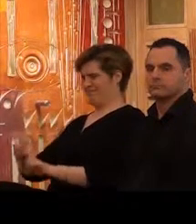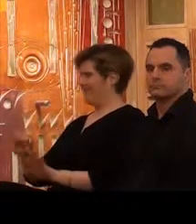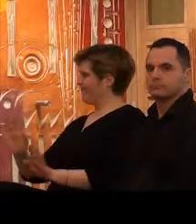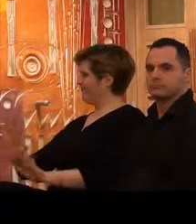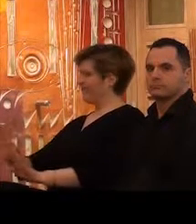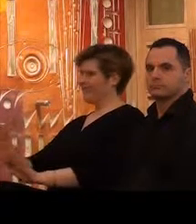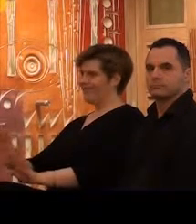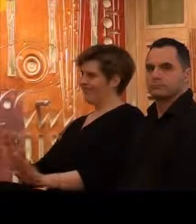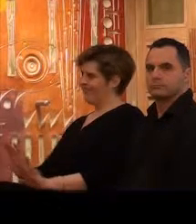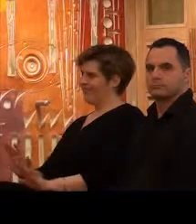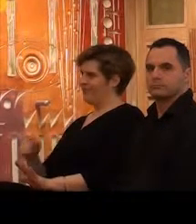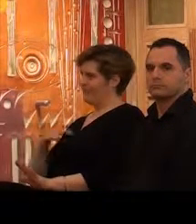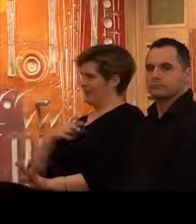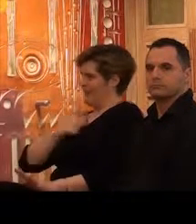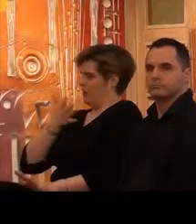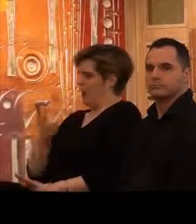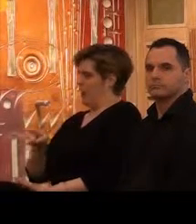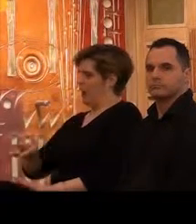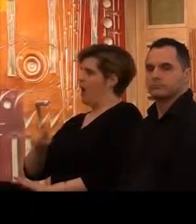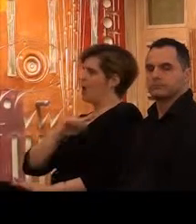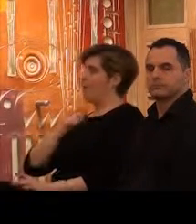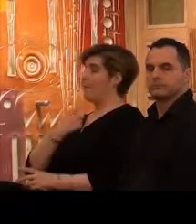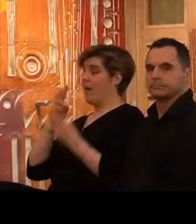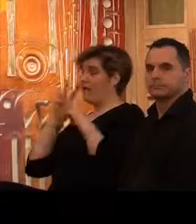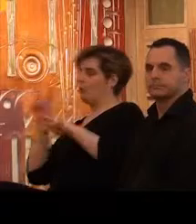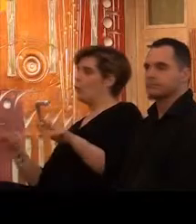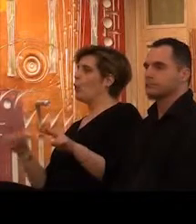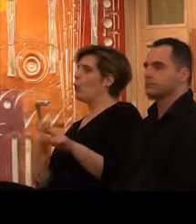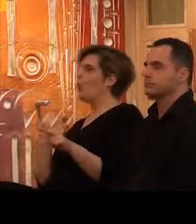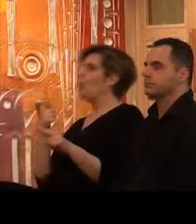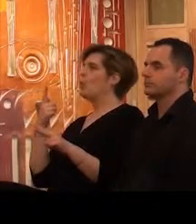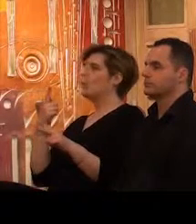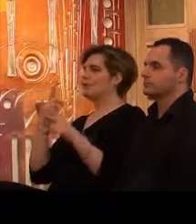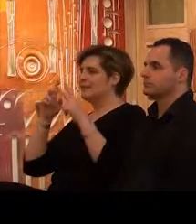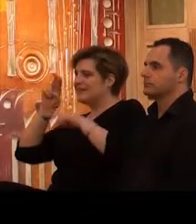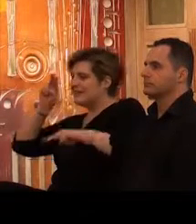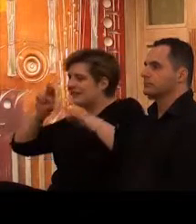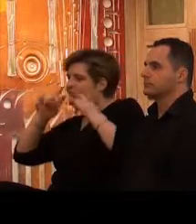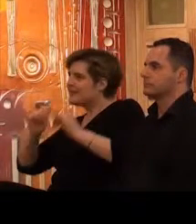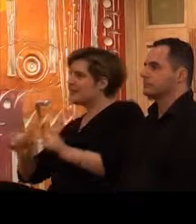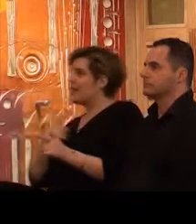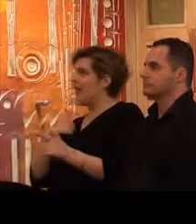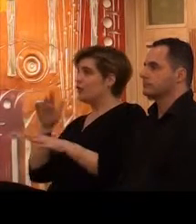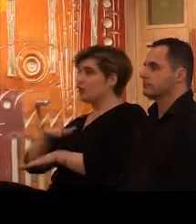of view, the idea of testing children within the first 4 to 6 weeks of coming into school